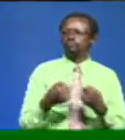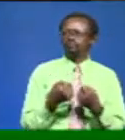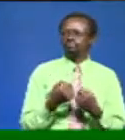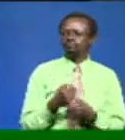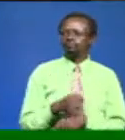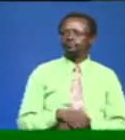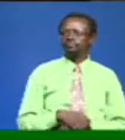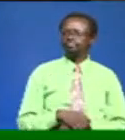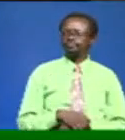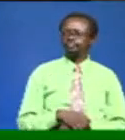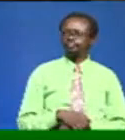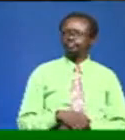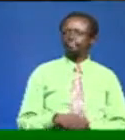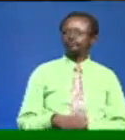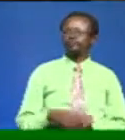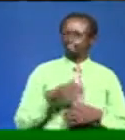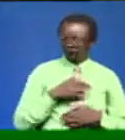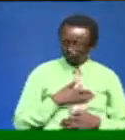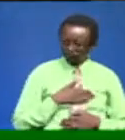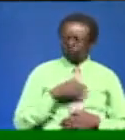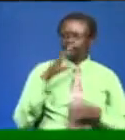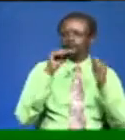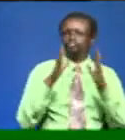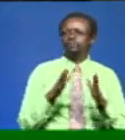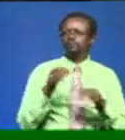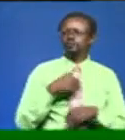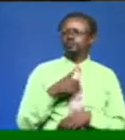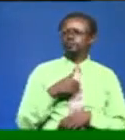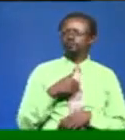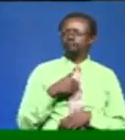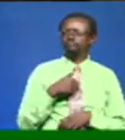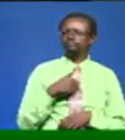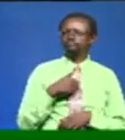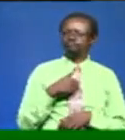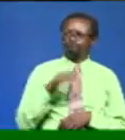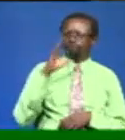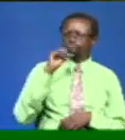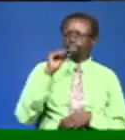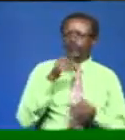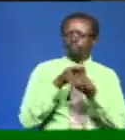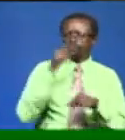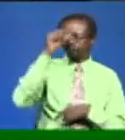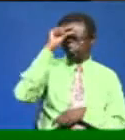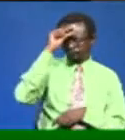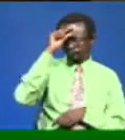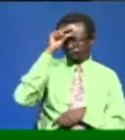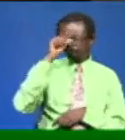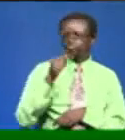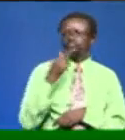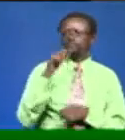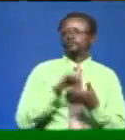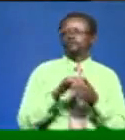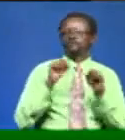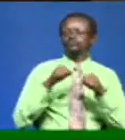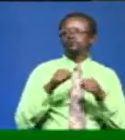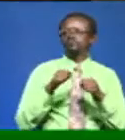Honourable Speaker, there have been pronouncements from the executive pointing towards a blanket withdrawal of funding to